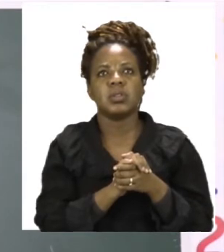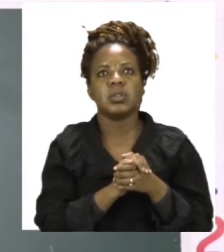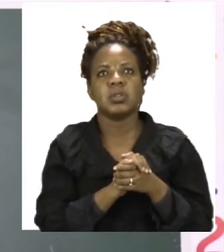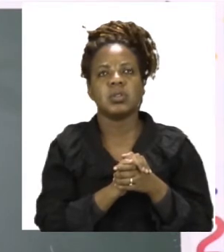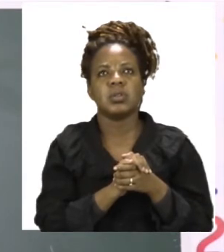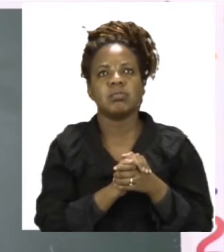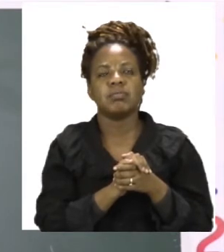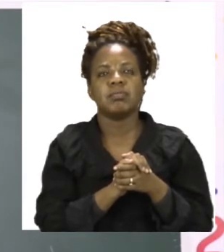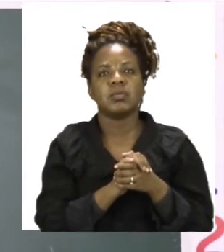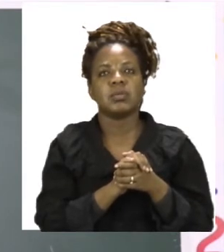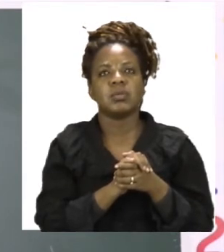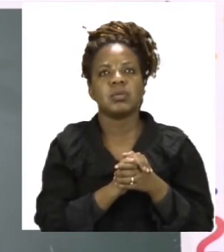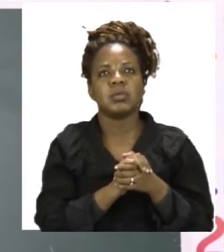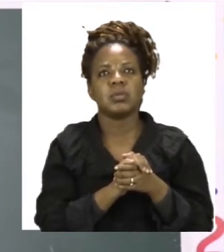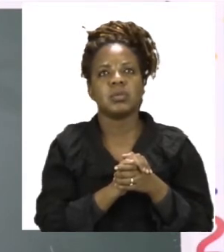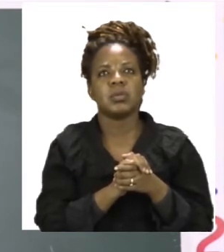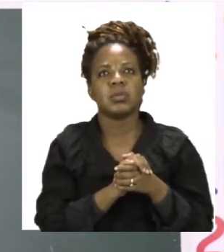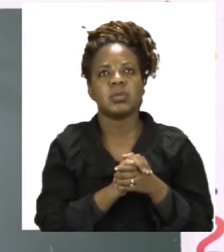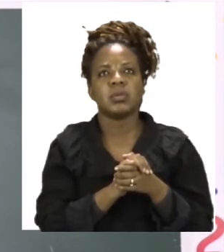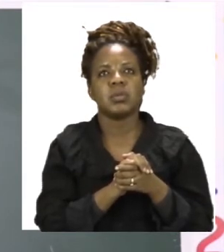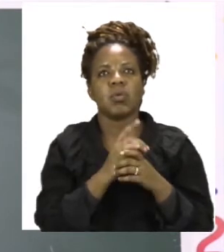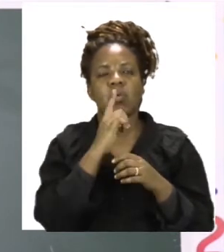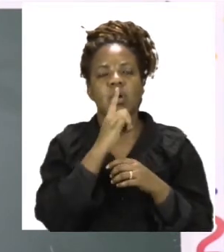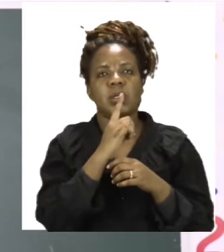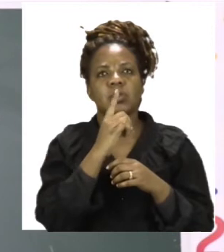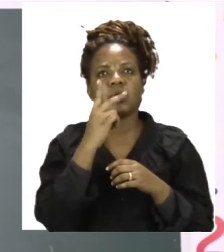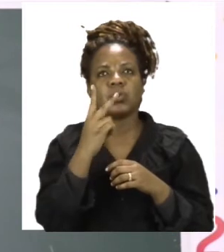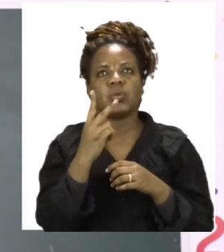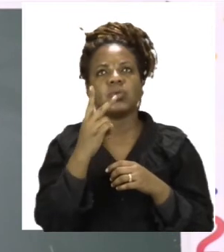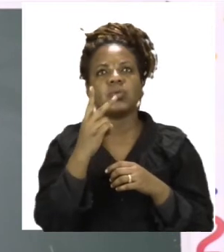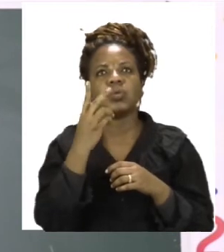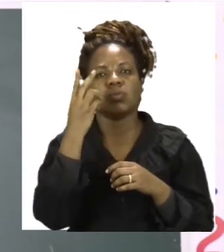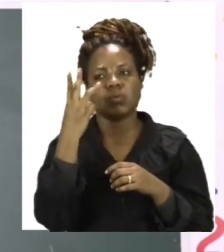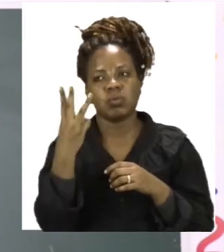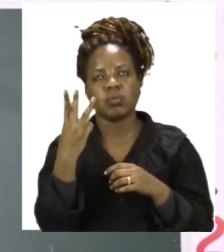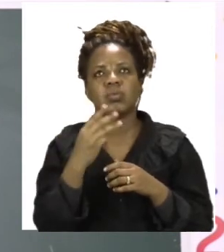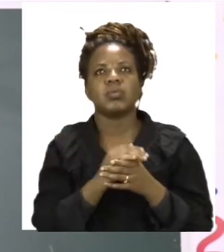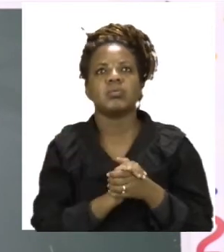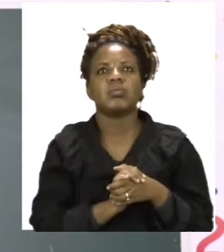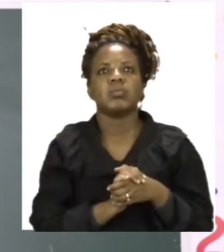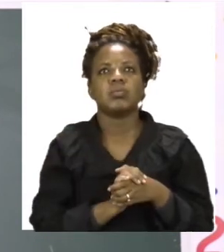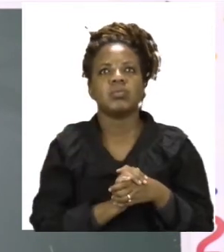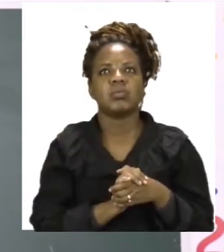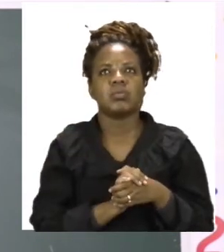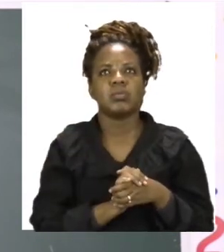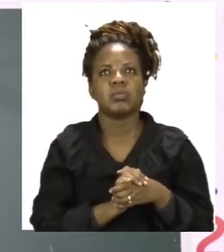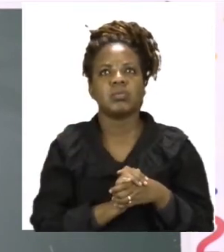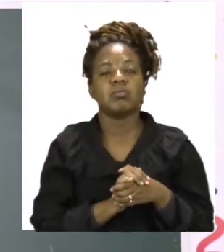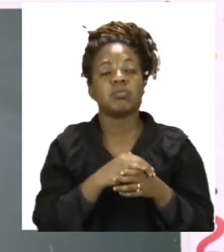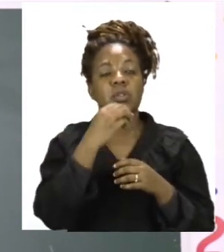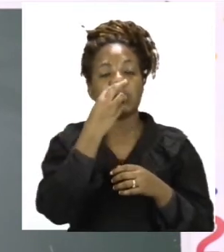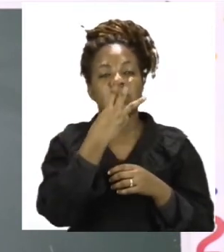if it's 3 times 1, then we count once. 1, 2, 3. So 3